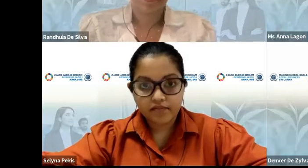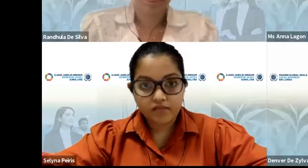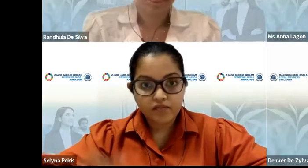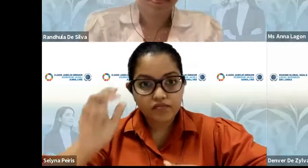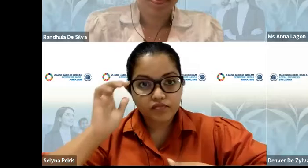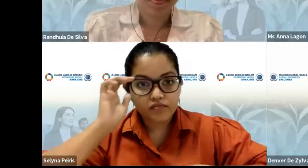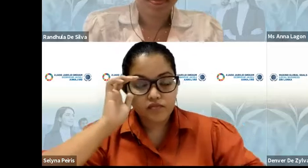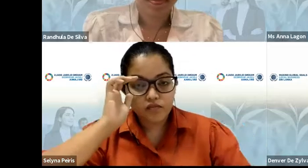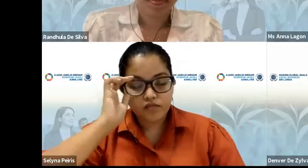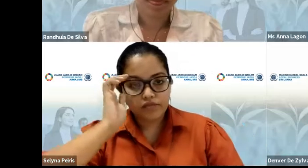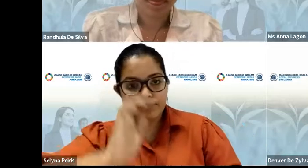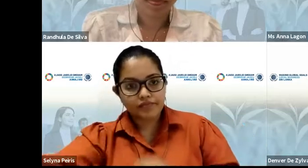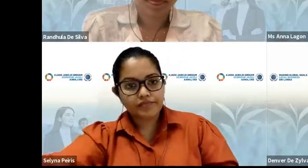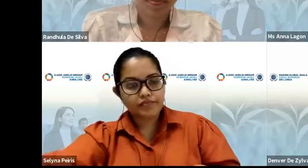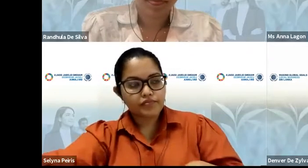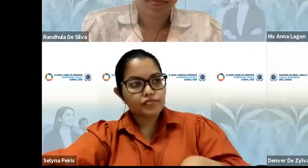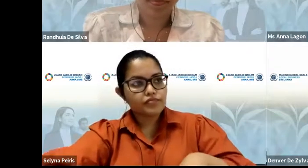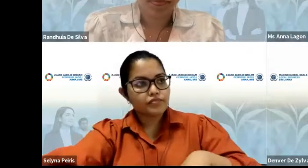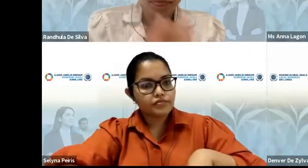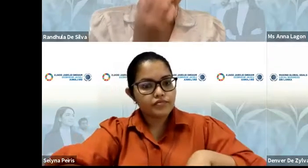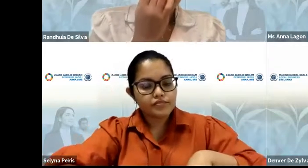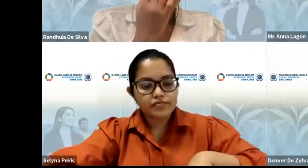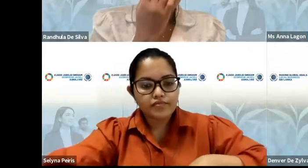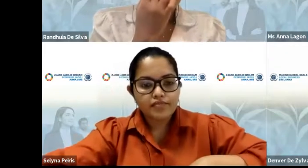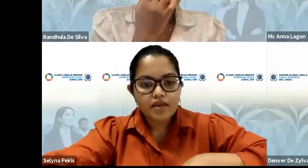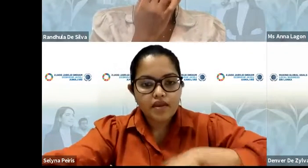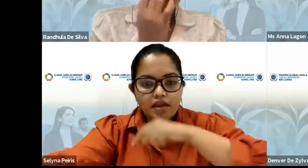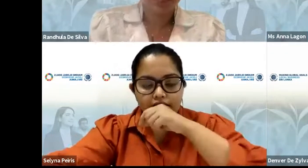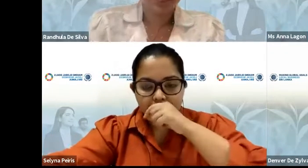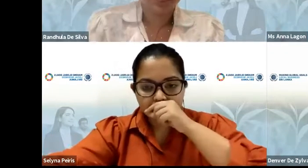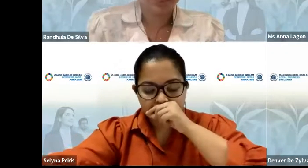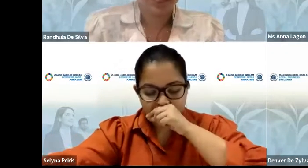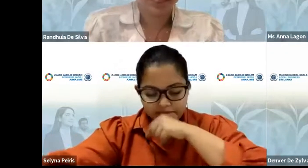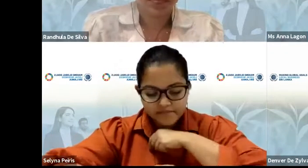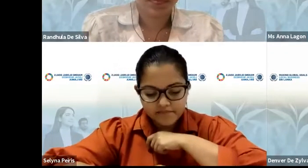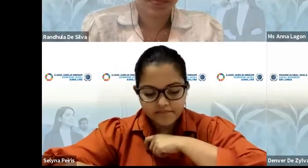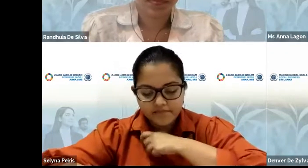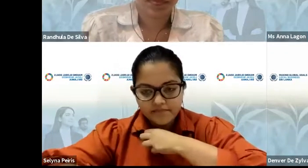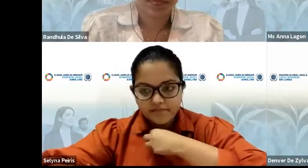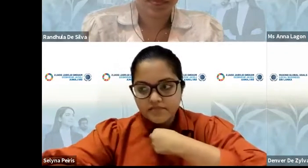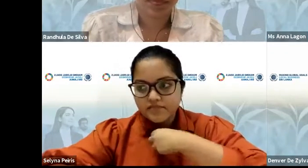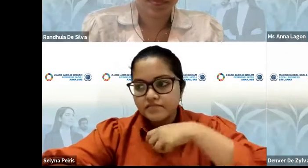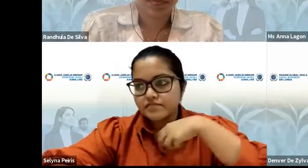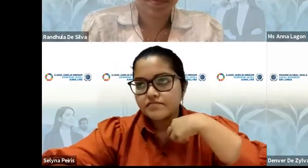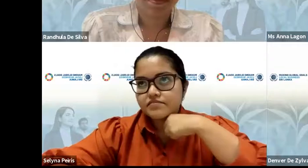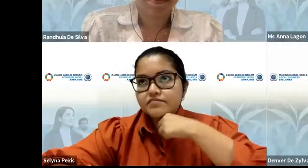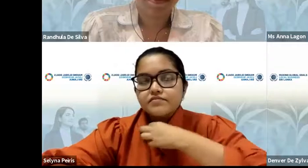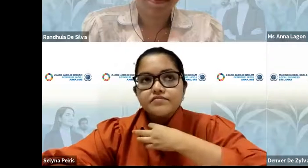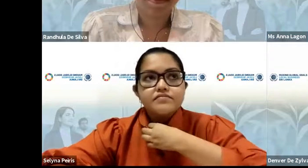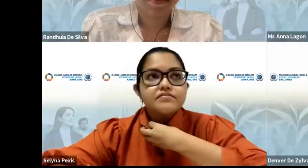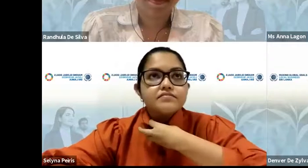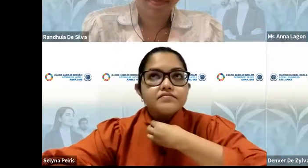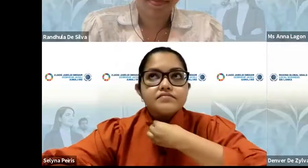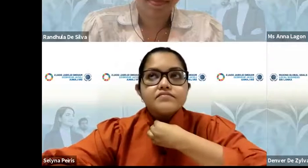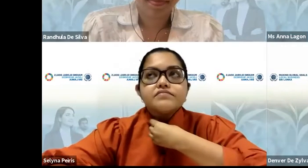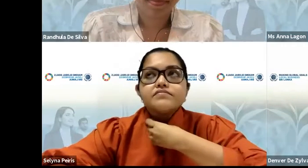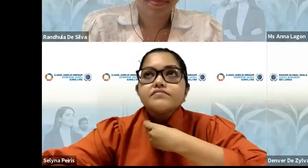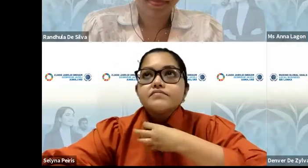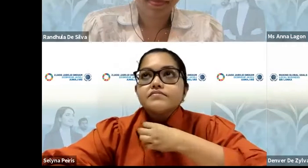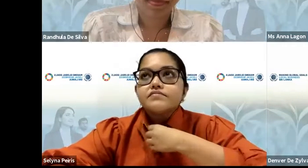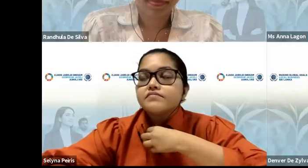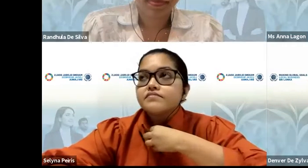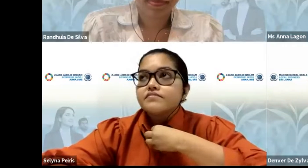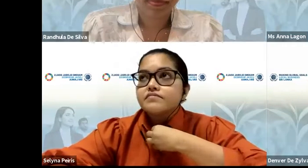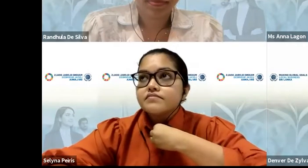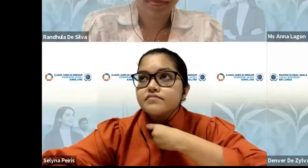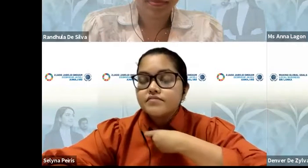time. I really appreciate and I look forward to hearing from everyone. Thank you.